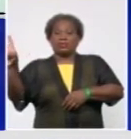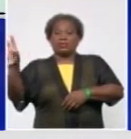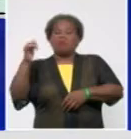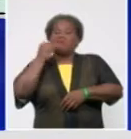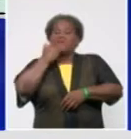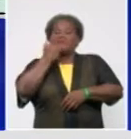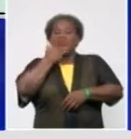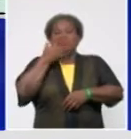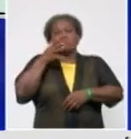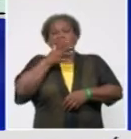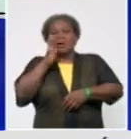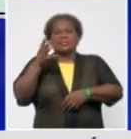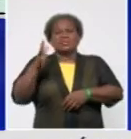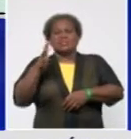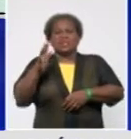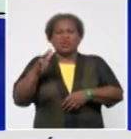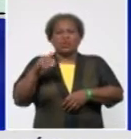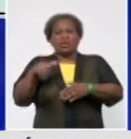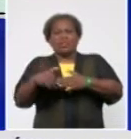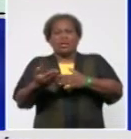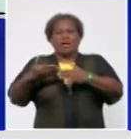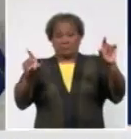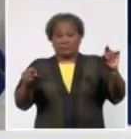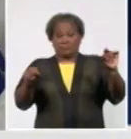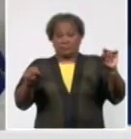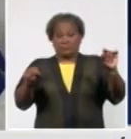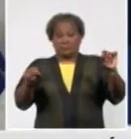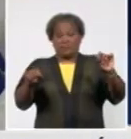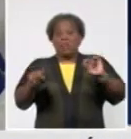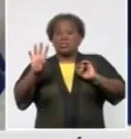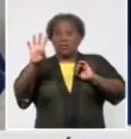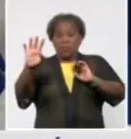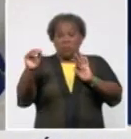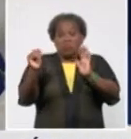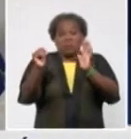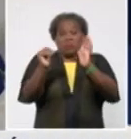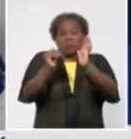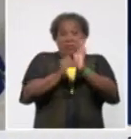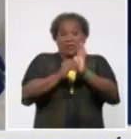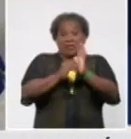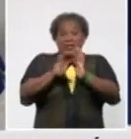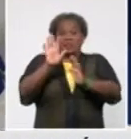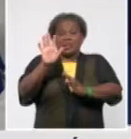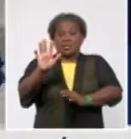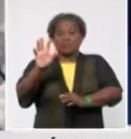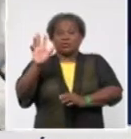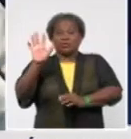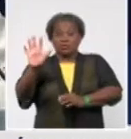0.26, lower than yesterday's rate. With this analysis,